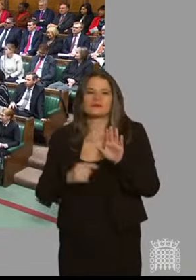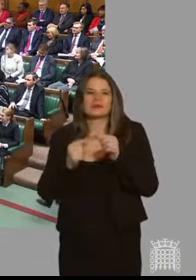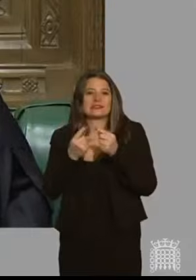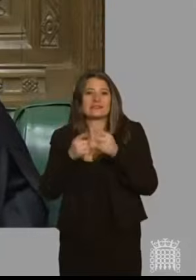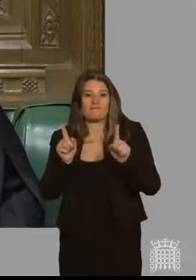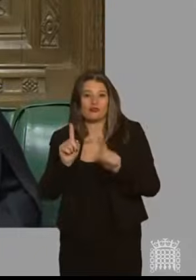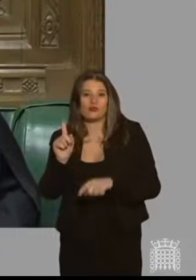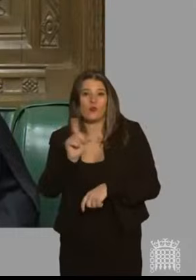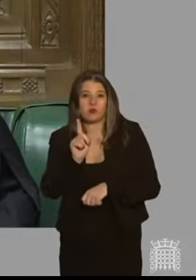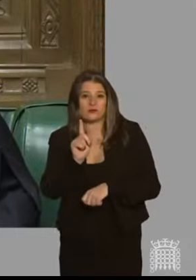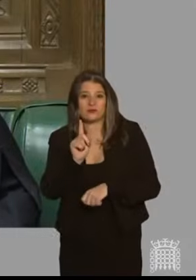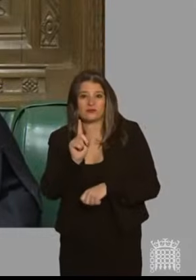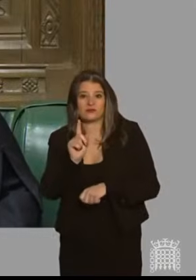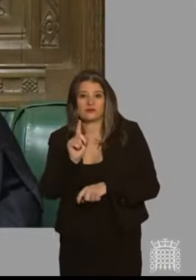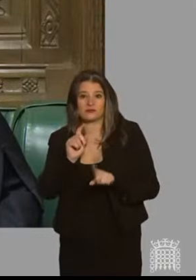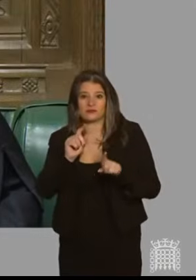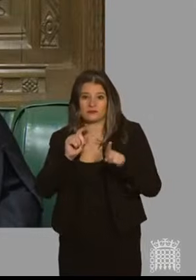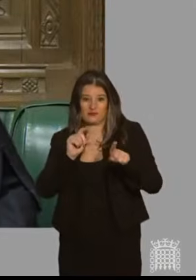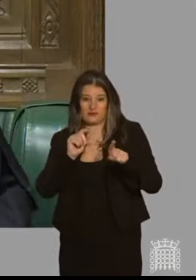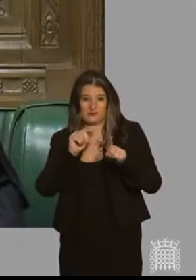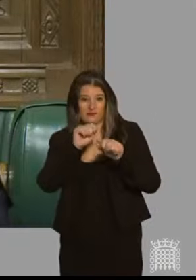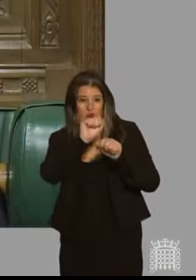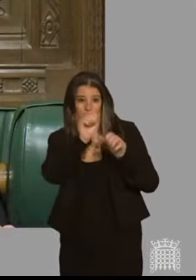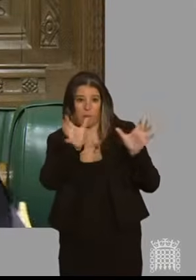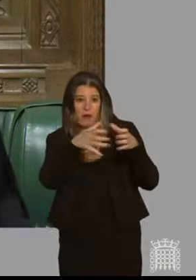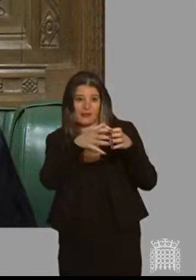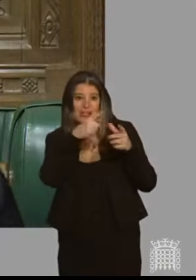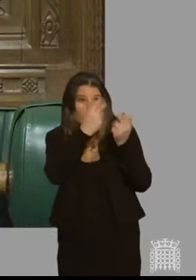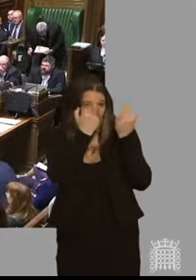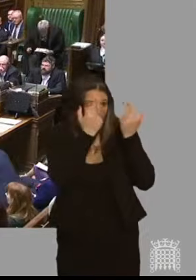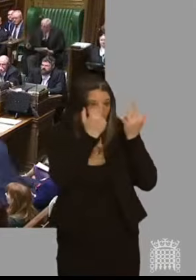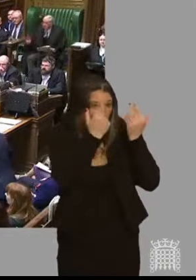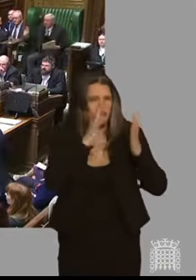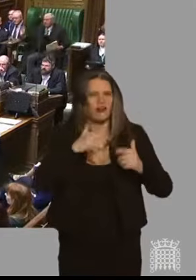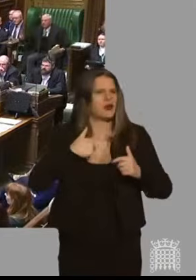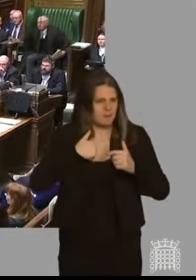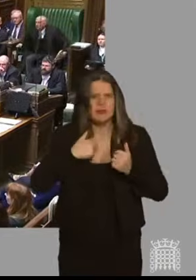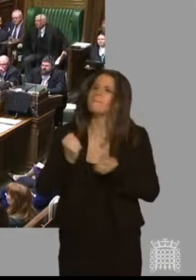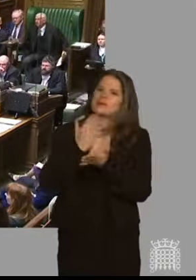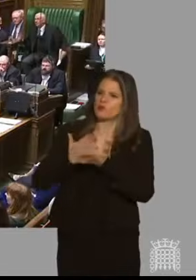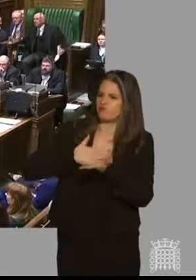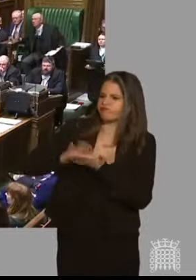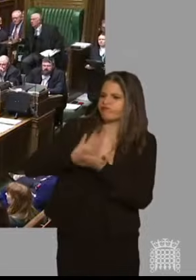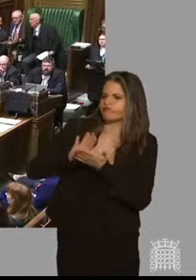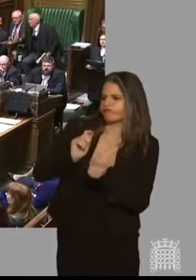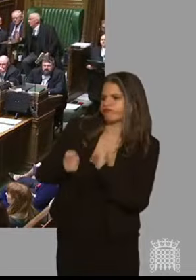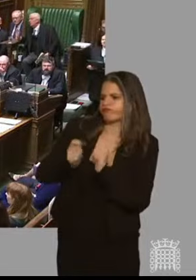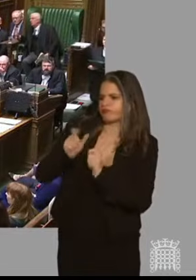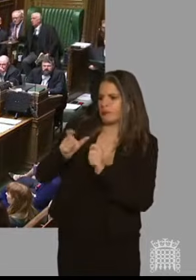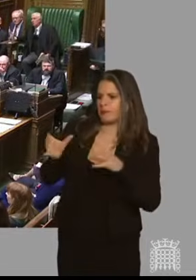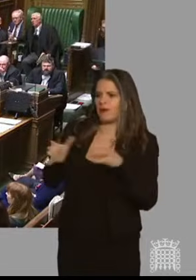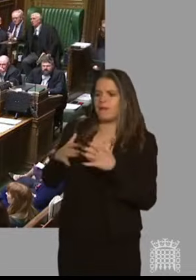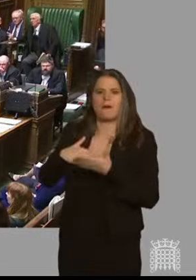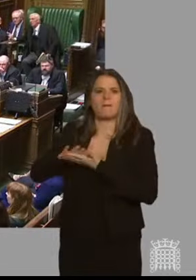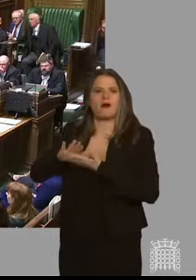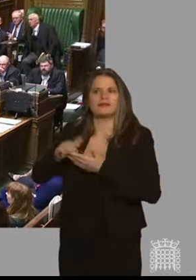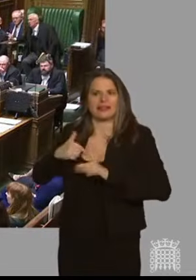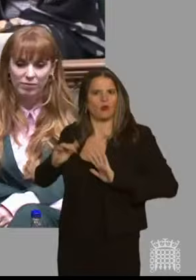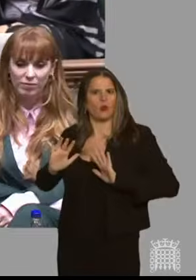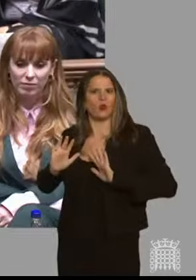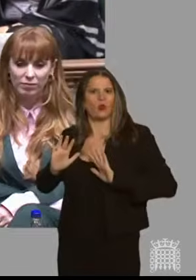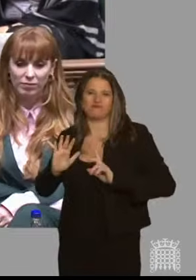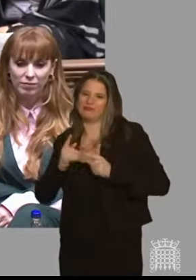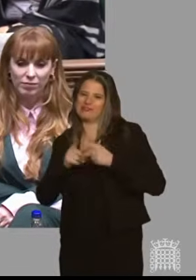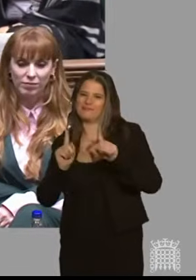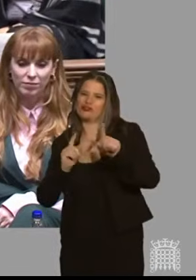Speaker, I want to hear both the Prime Minister and lead the opposition. Keir Starmer. 2 weeks ago, the Prime Minister invited